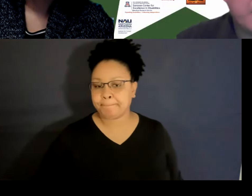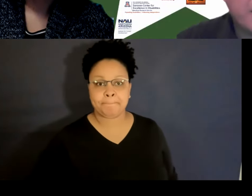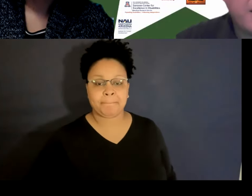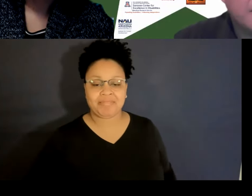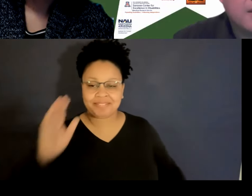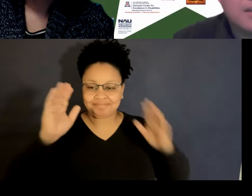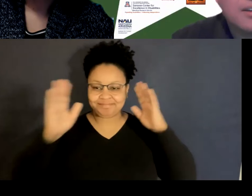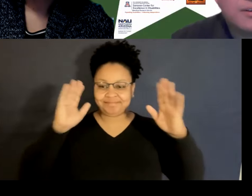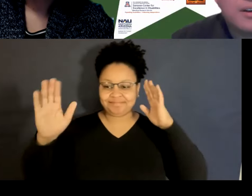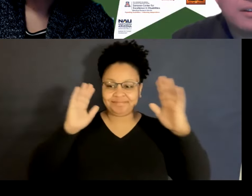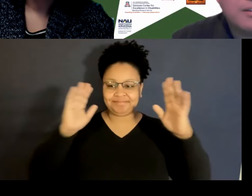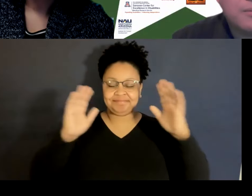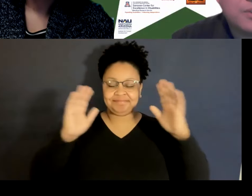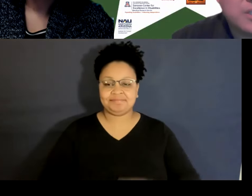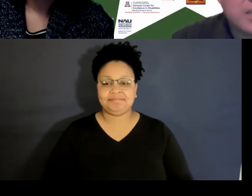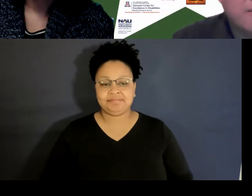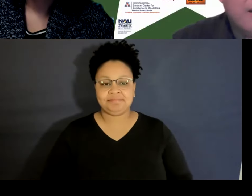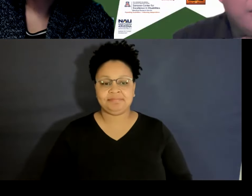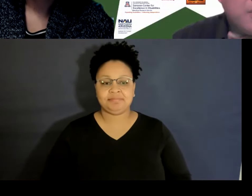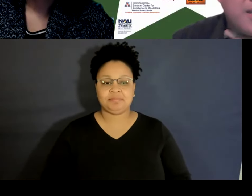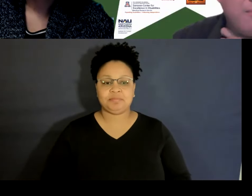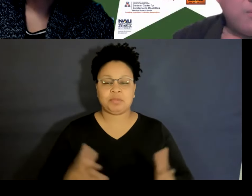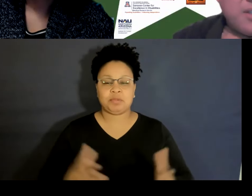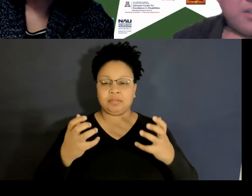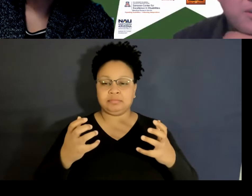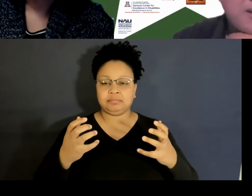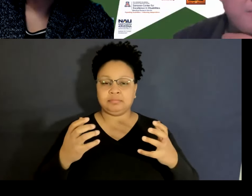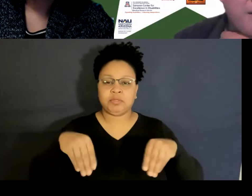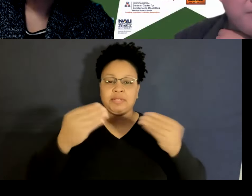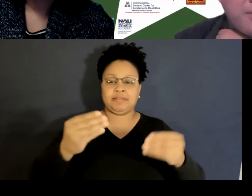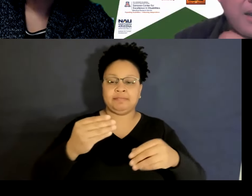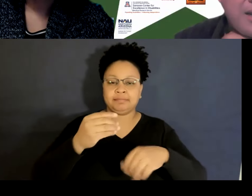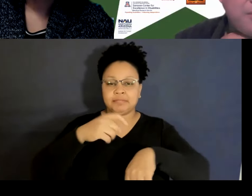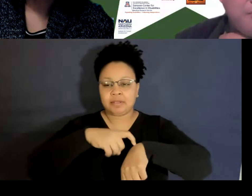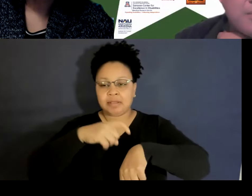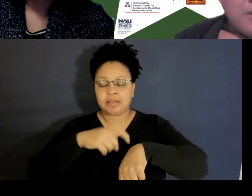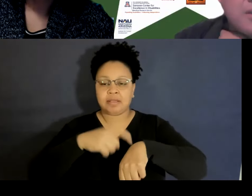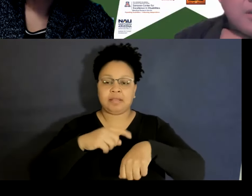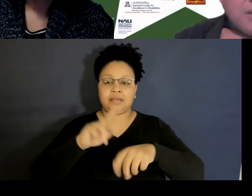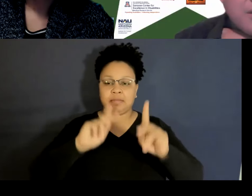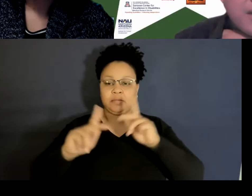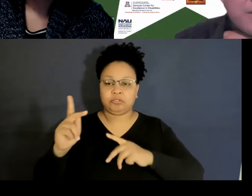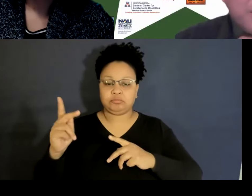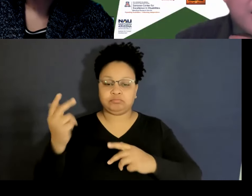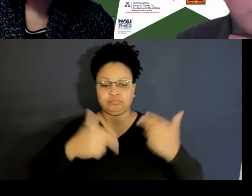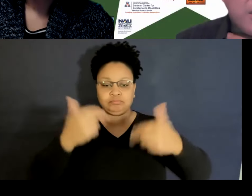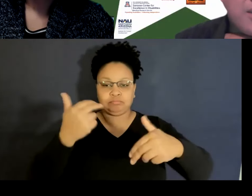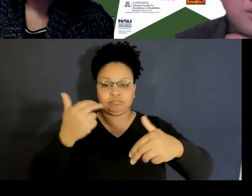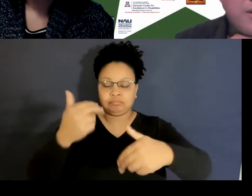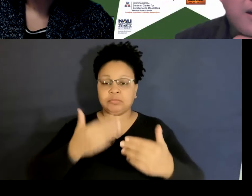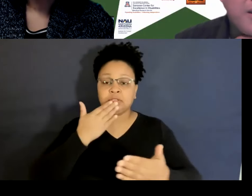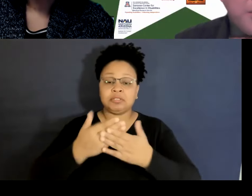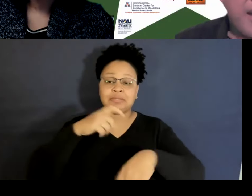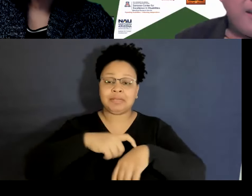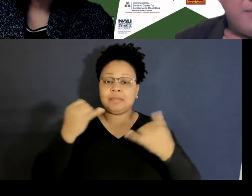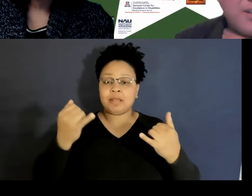Hello, everybody. We're just going to give everyone a moment to come out of the waiting room. Now is a good time to check